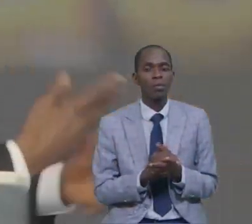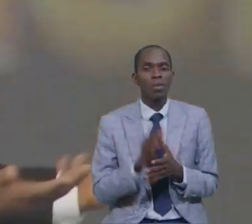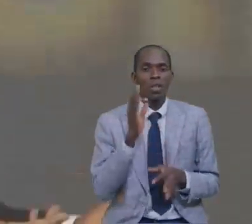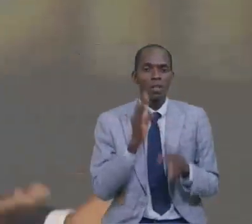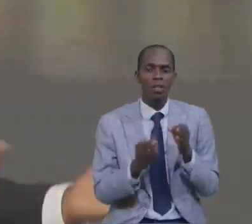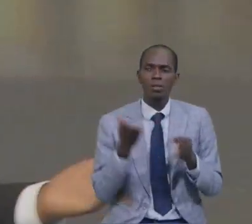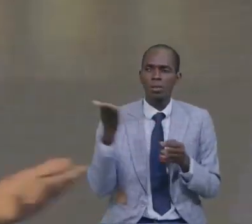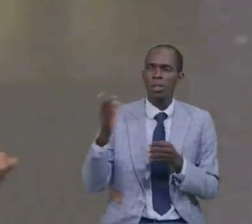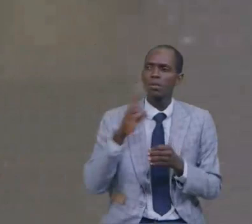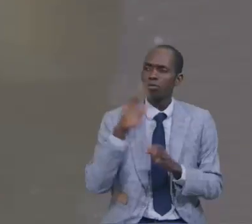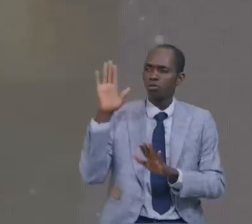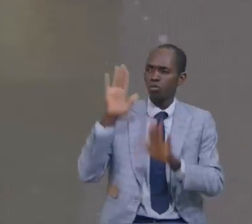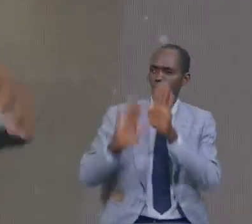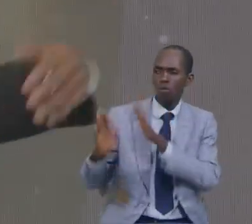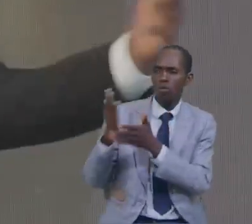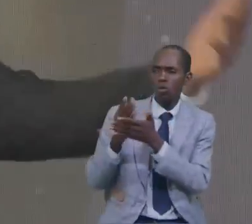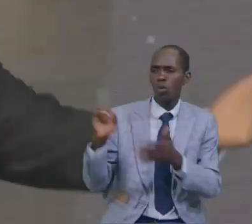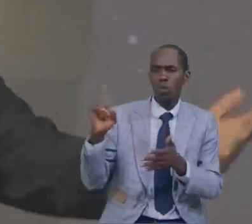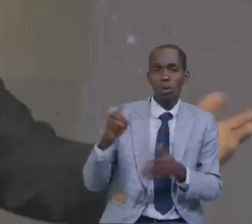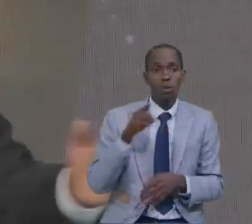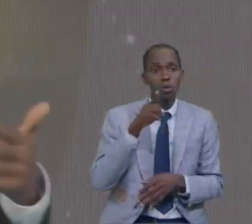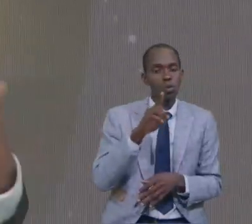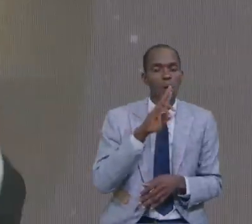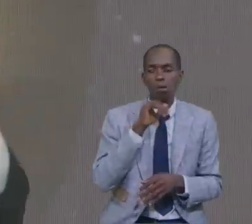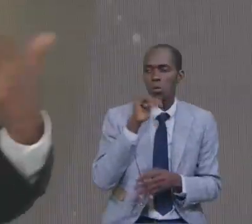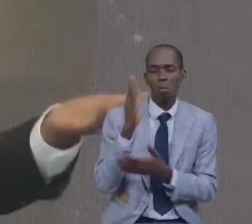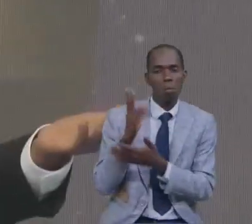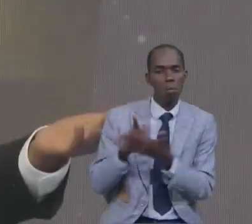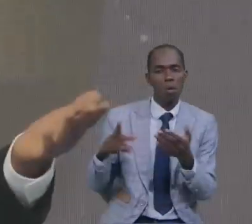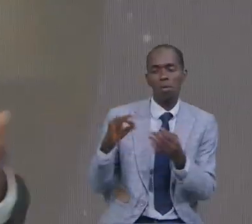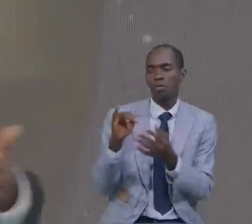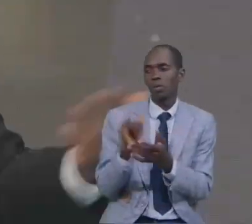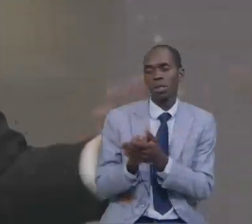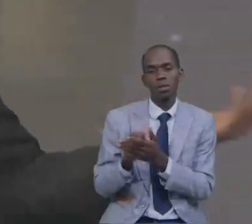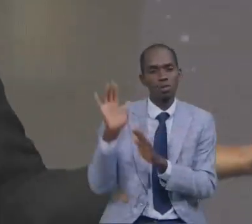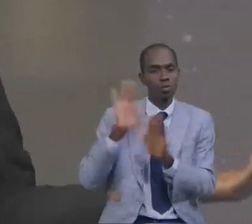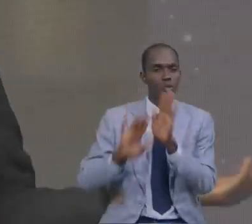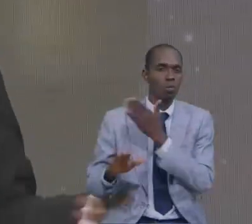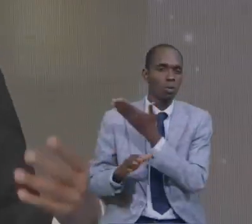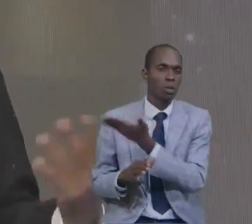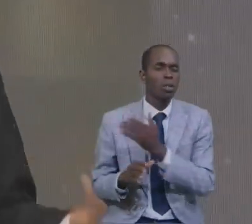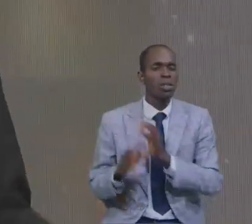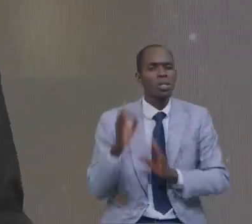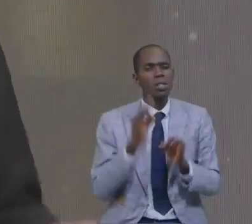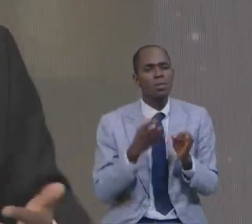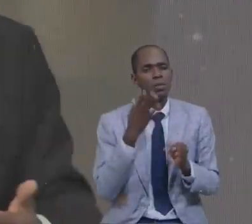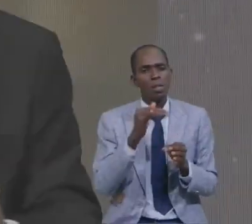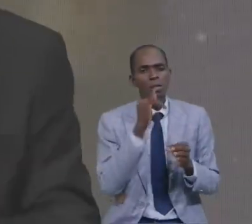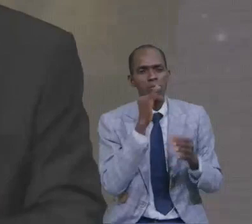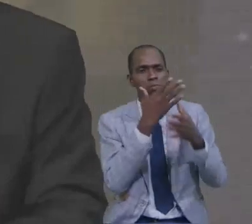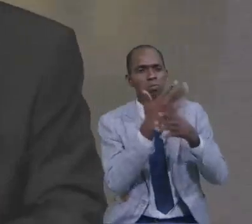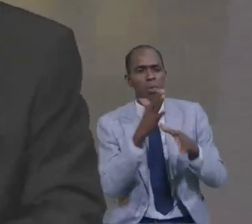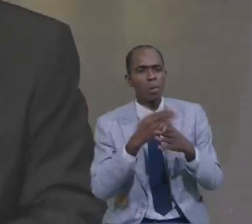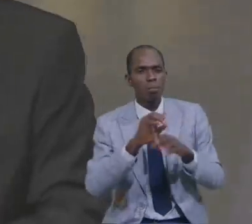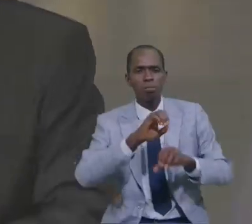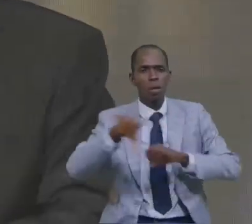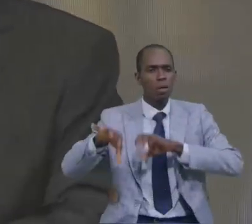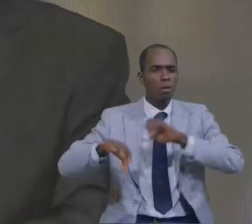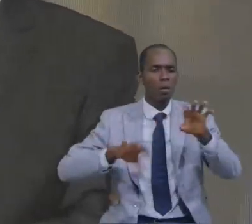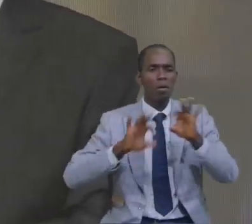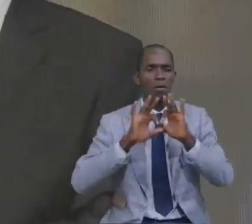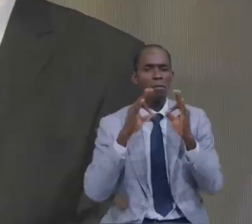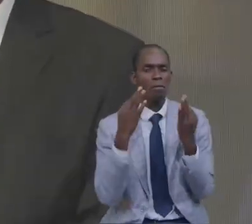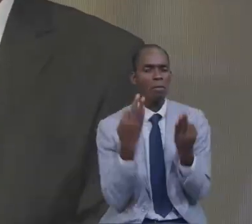dividing, scattering families of their neighbors, and we come to you, you say, I'm safe now. I'm